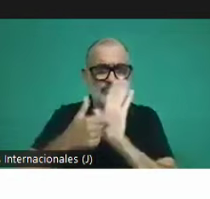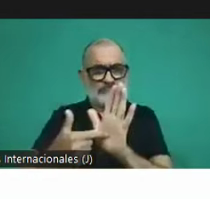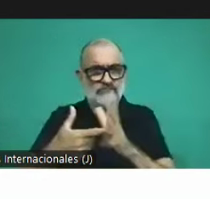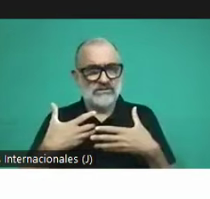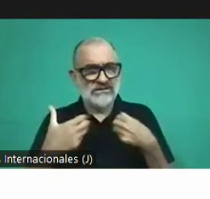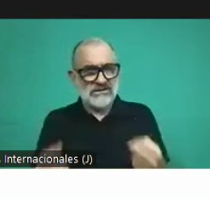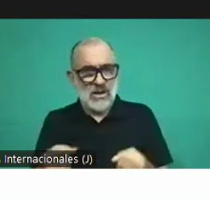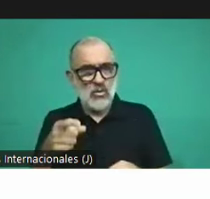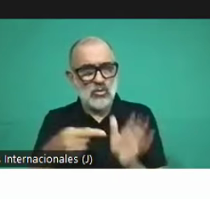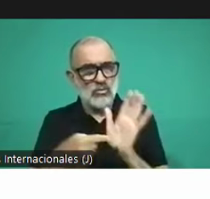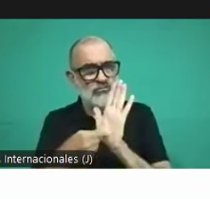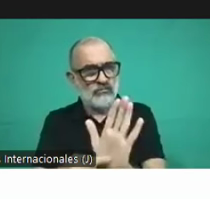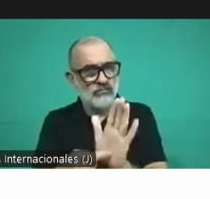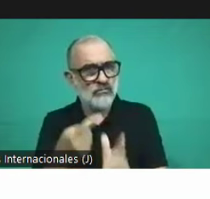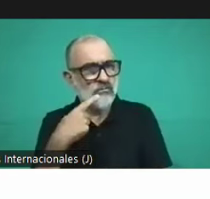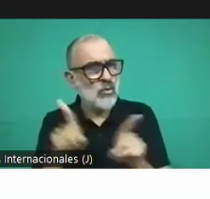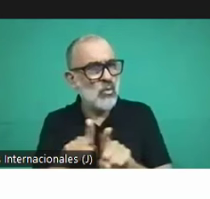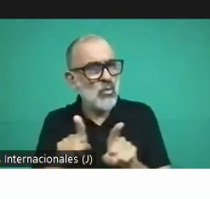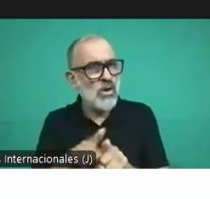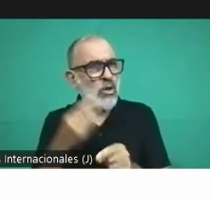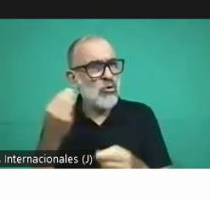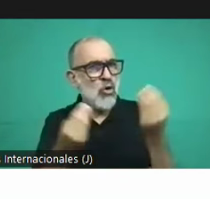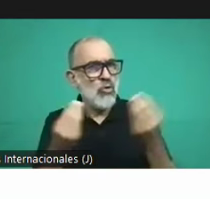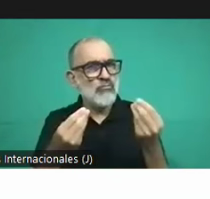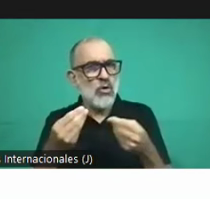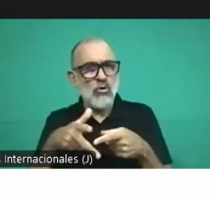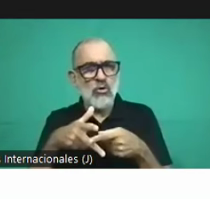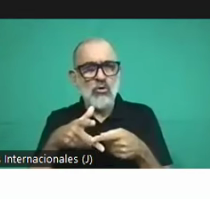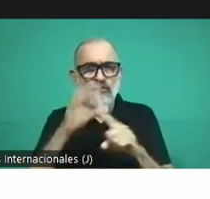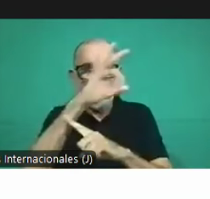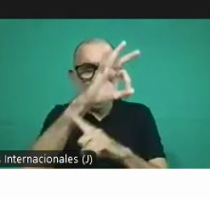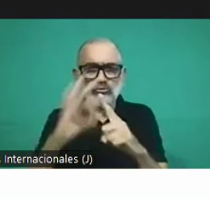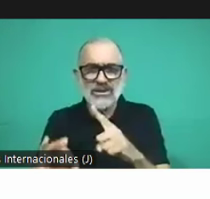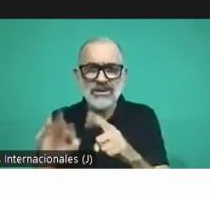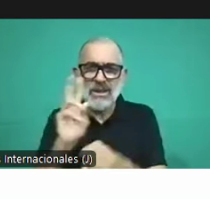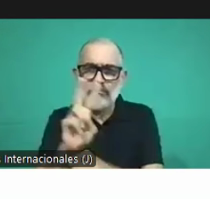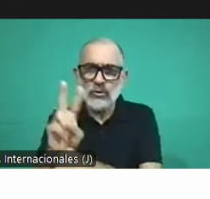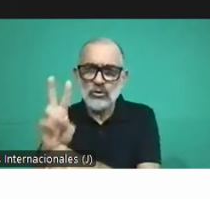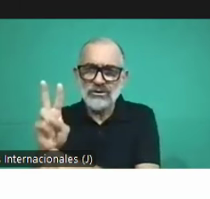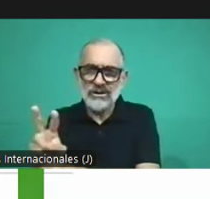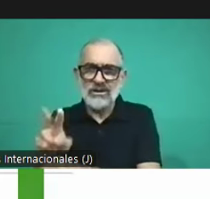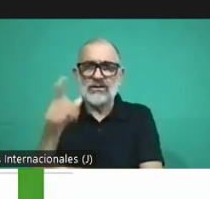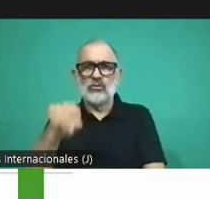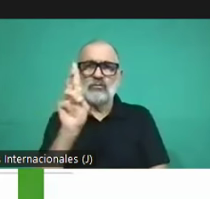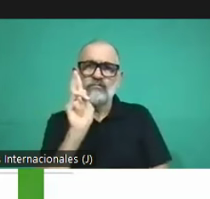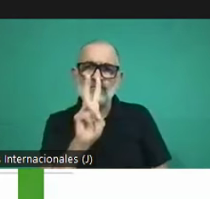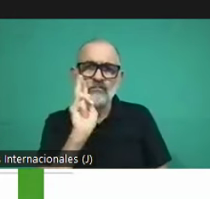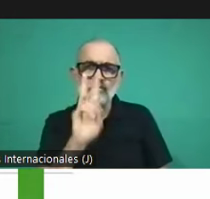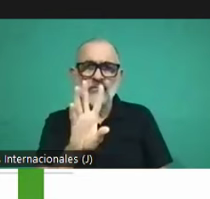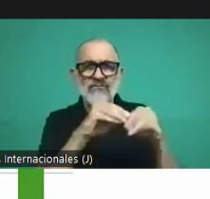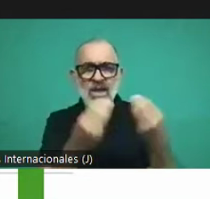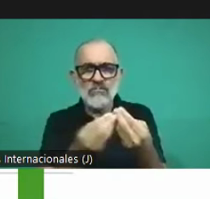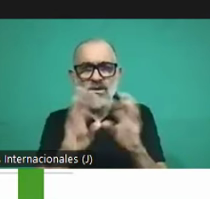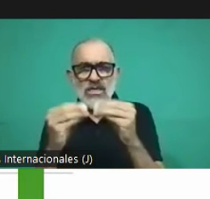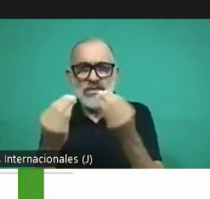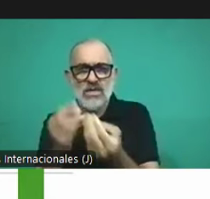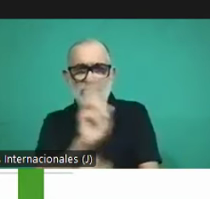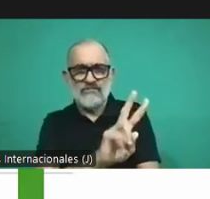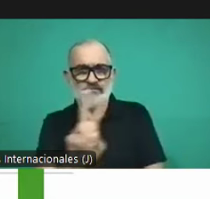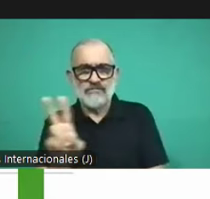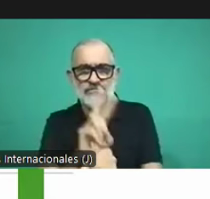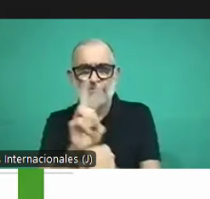FNR acts as a moderator in reference to what financially is able to be done for families.